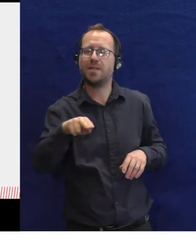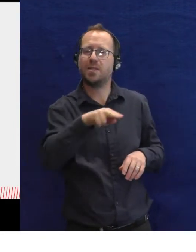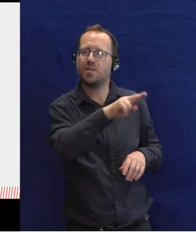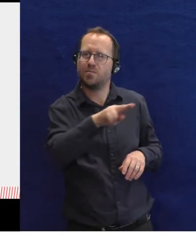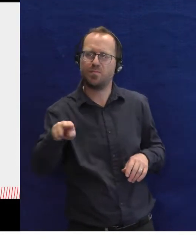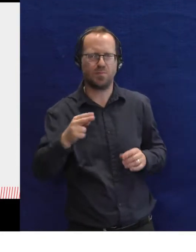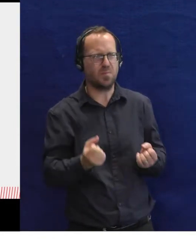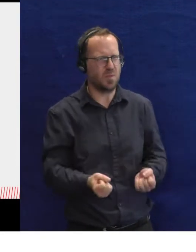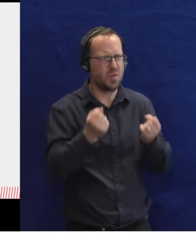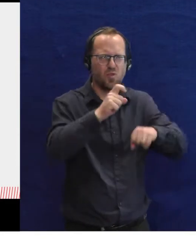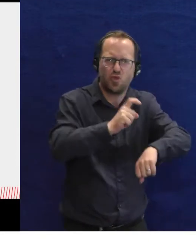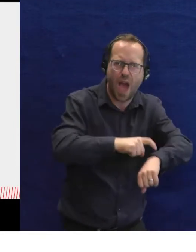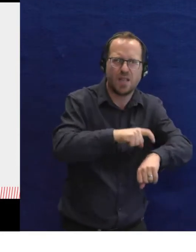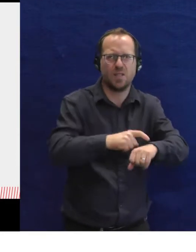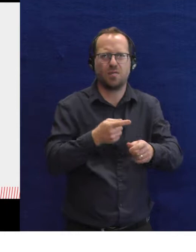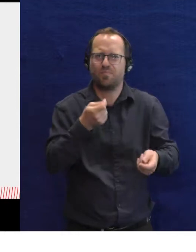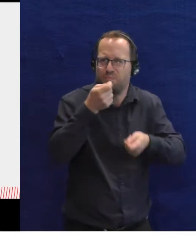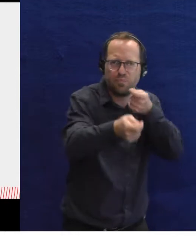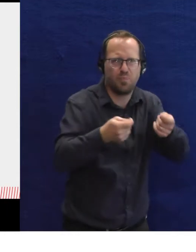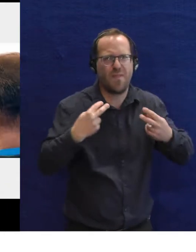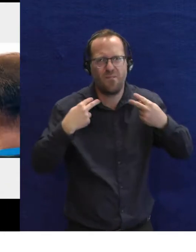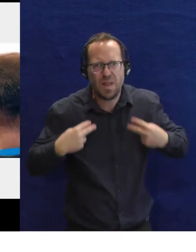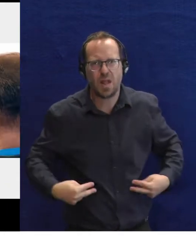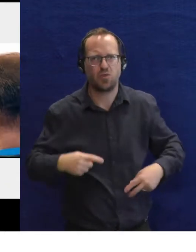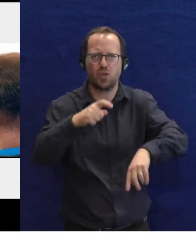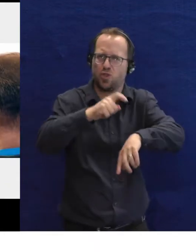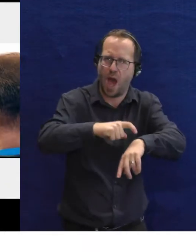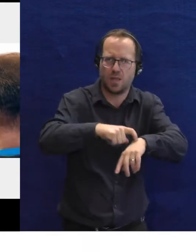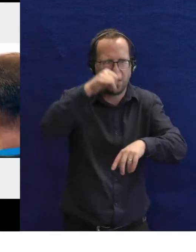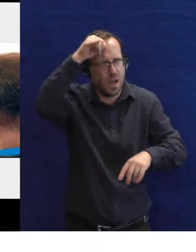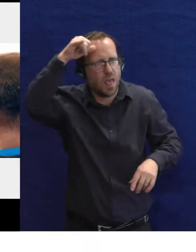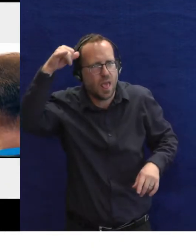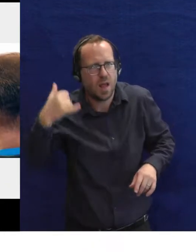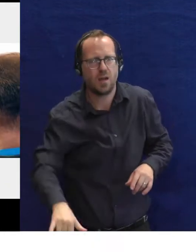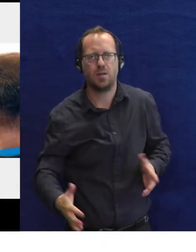beginning, which introduces quite a high amount of cost.